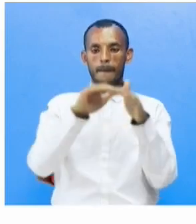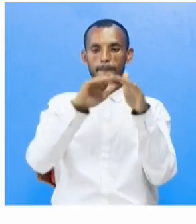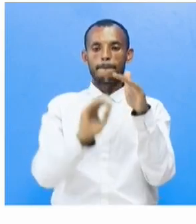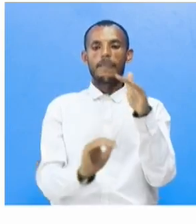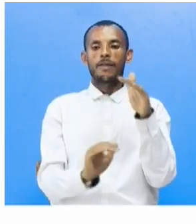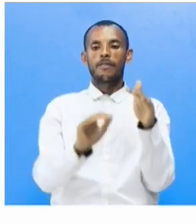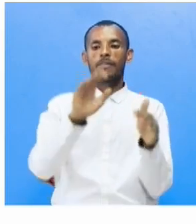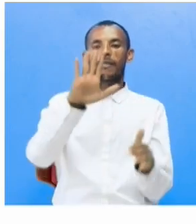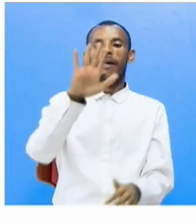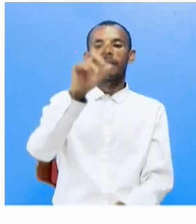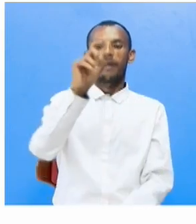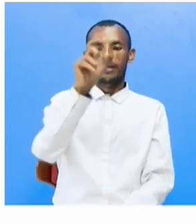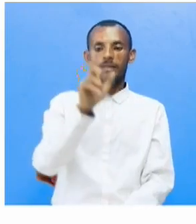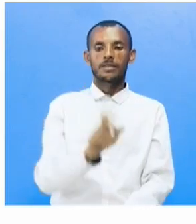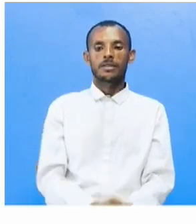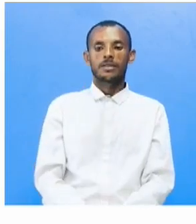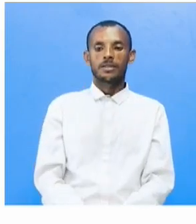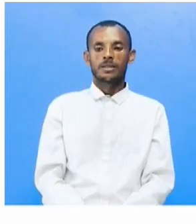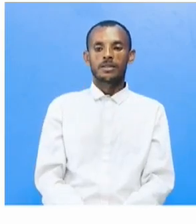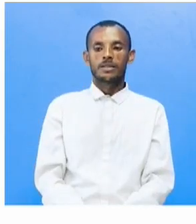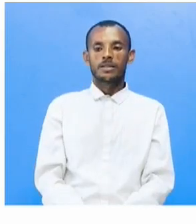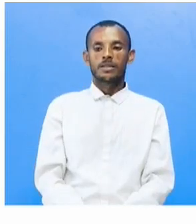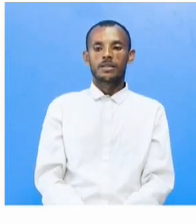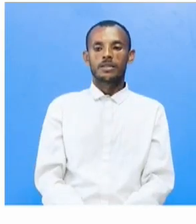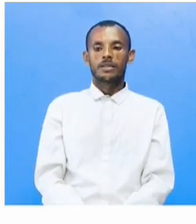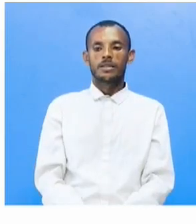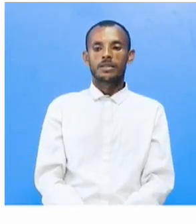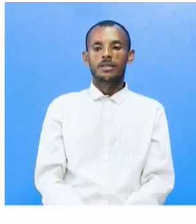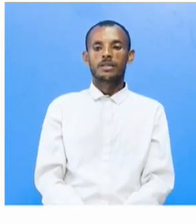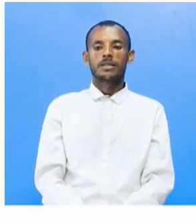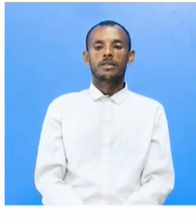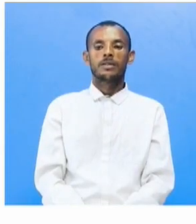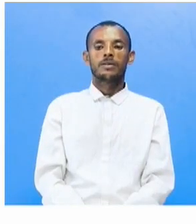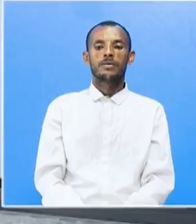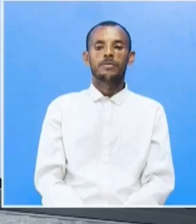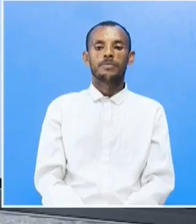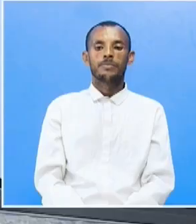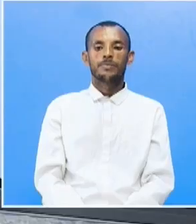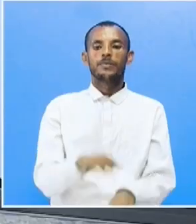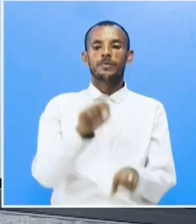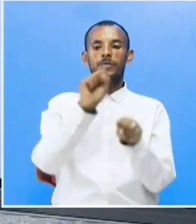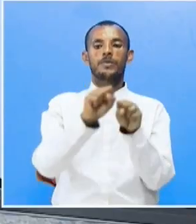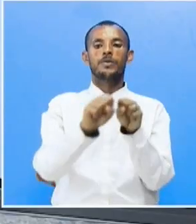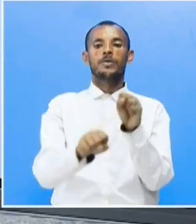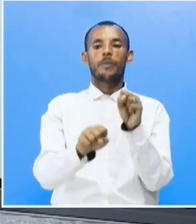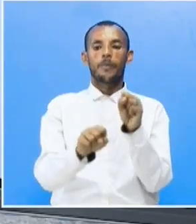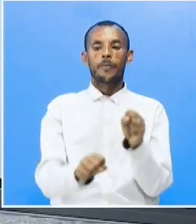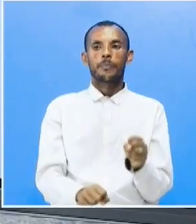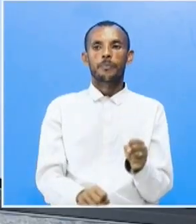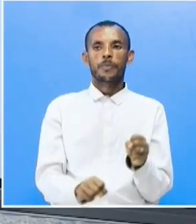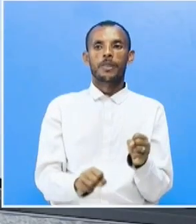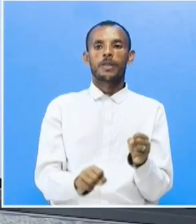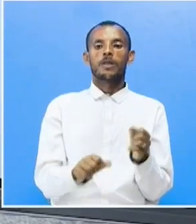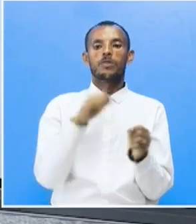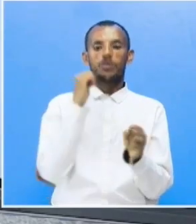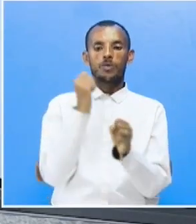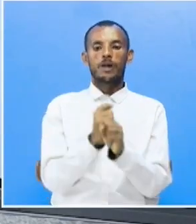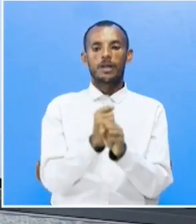minus 5x. This is it. So, to find this,